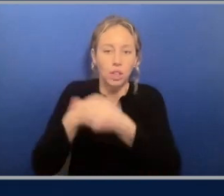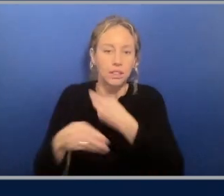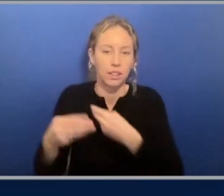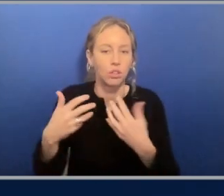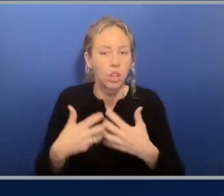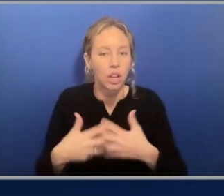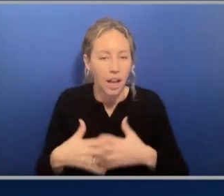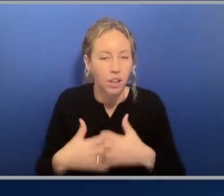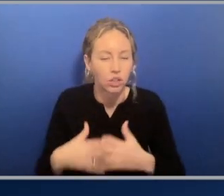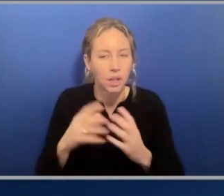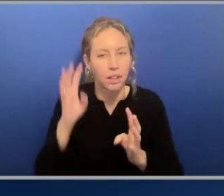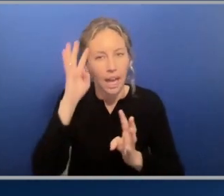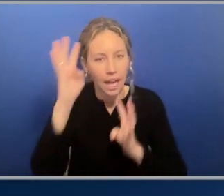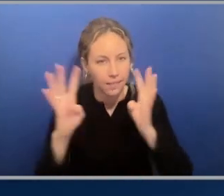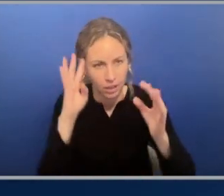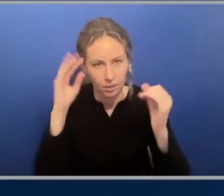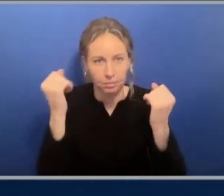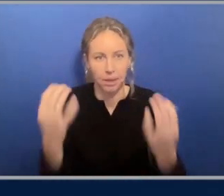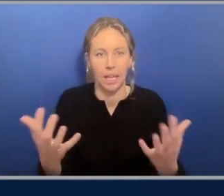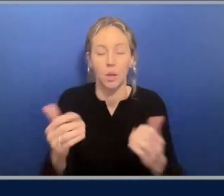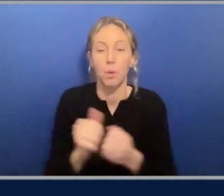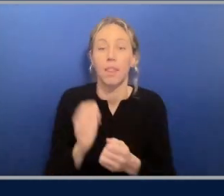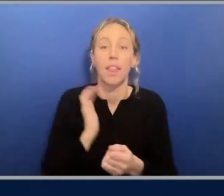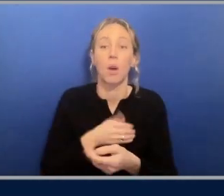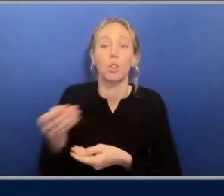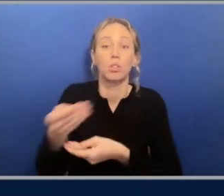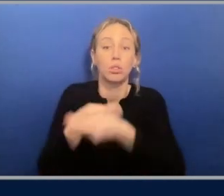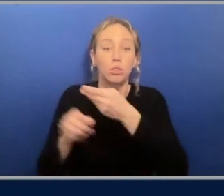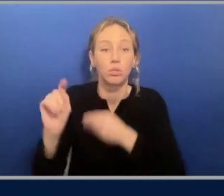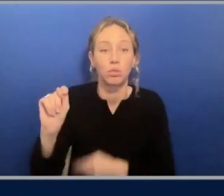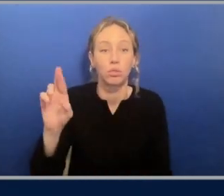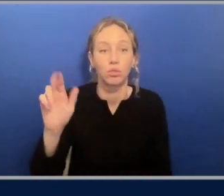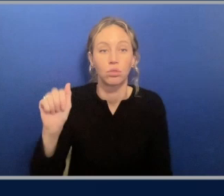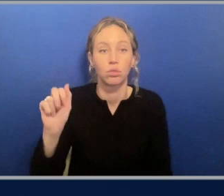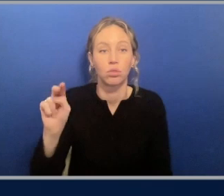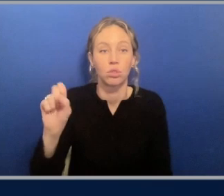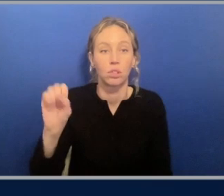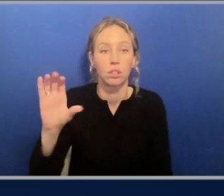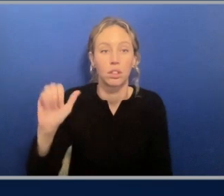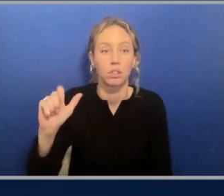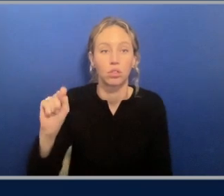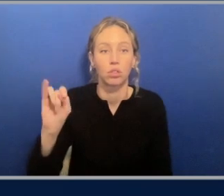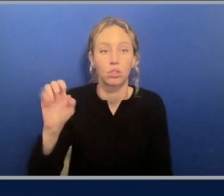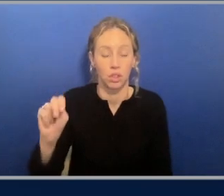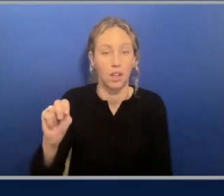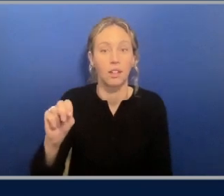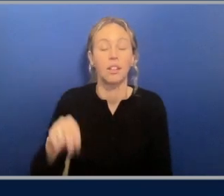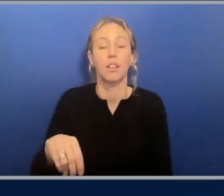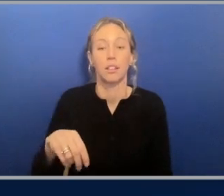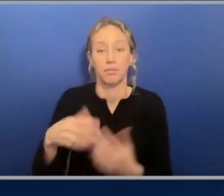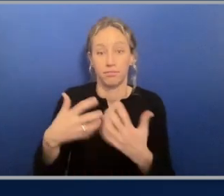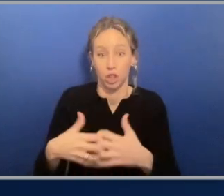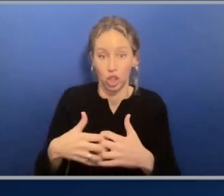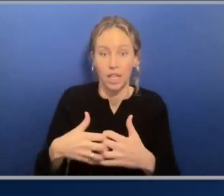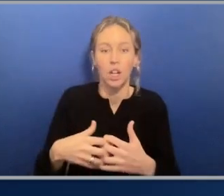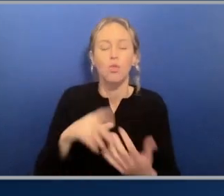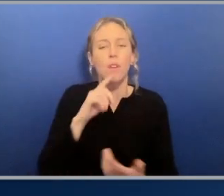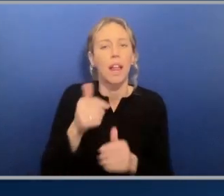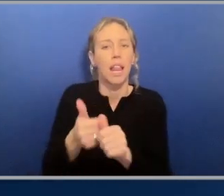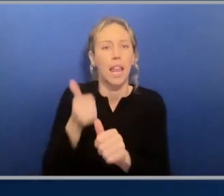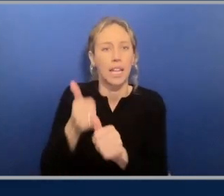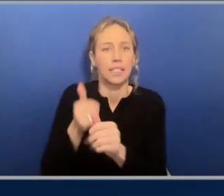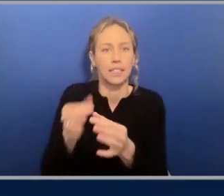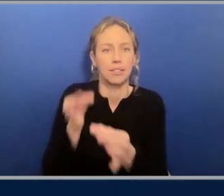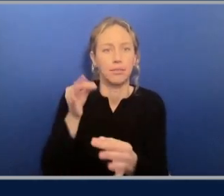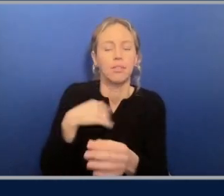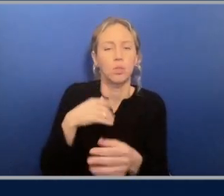those innovations we have within the transaction engine, we kept the latency minimum, right? So as DSQL expands the region